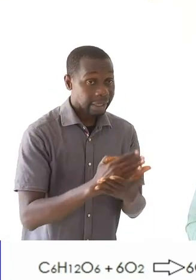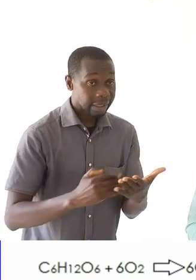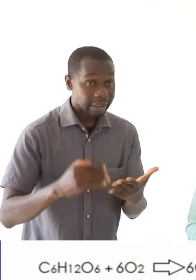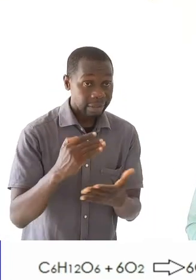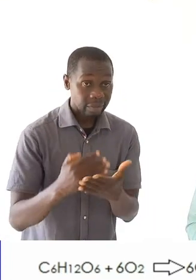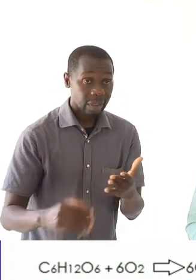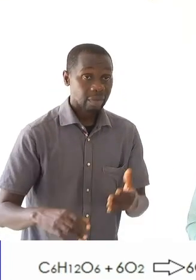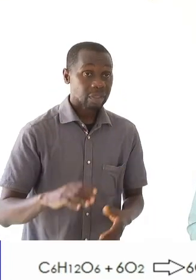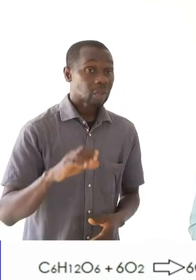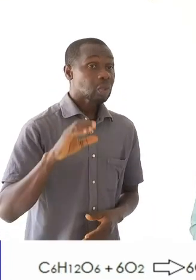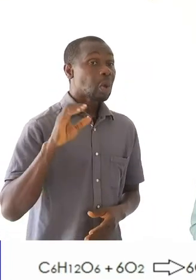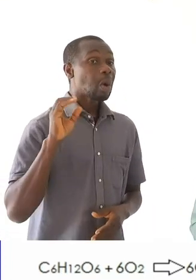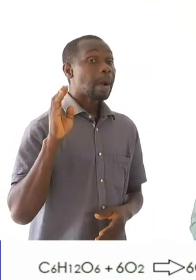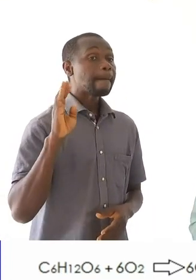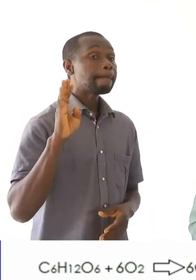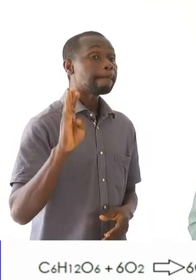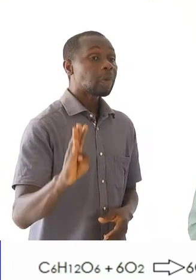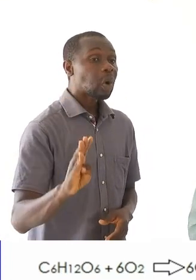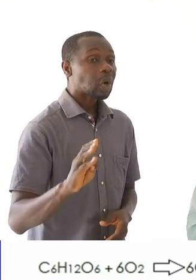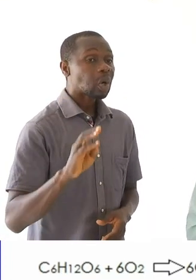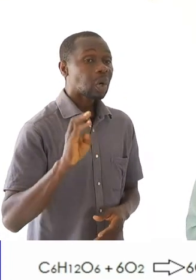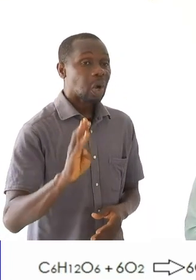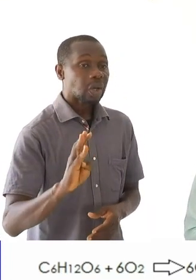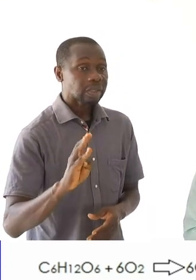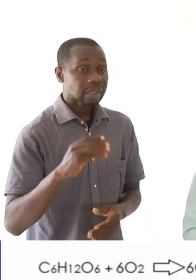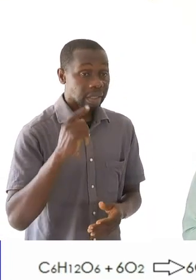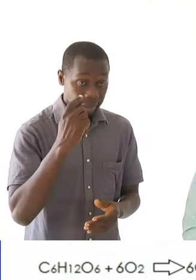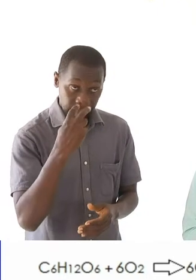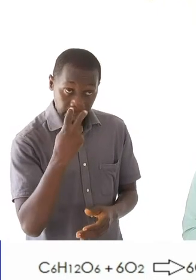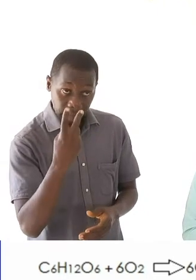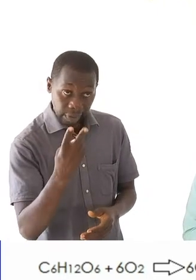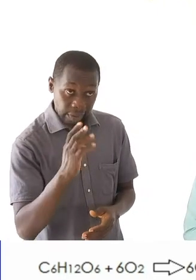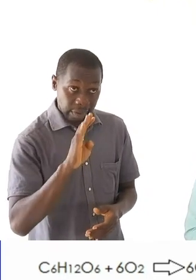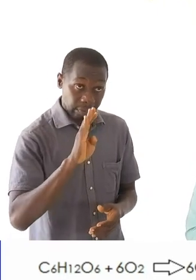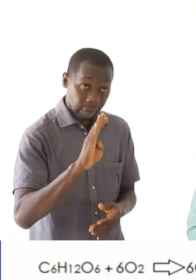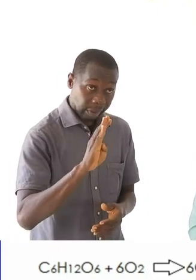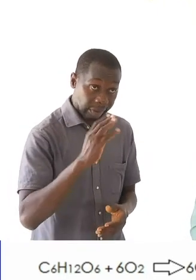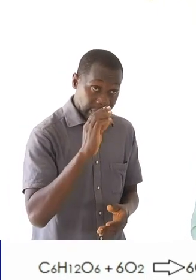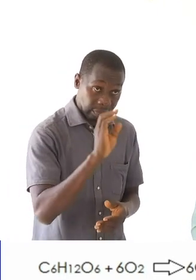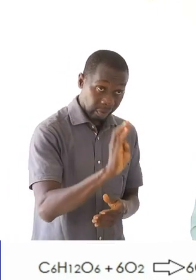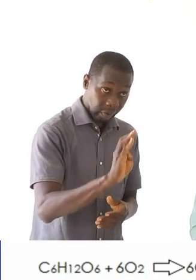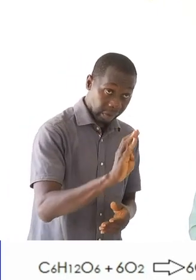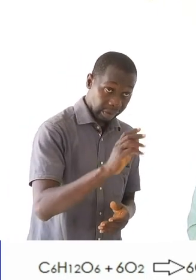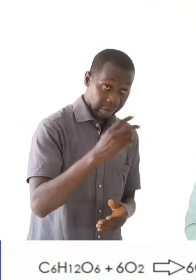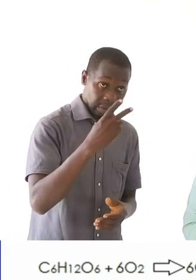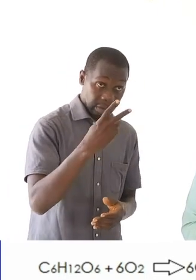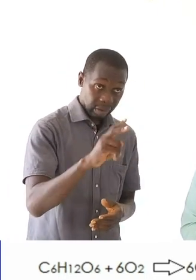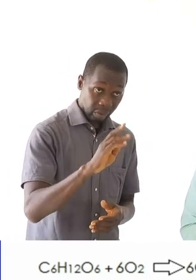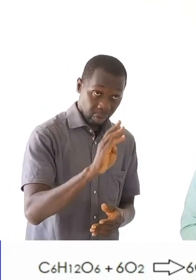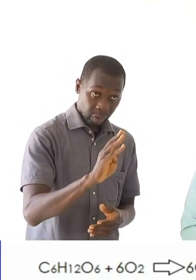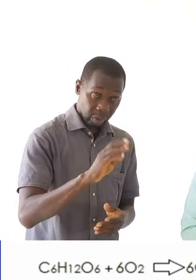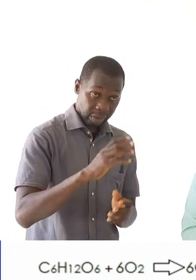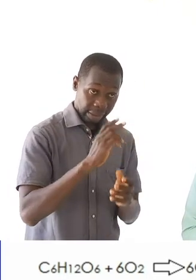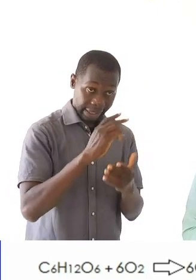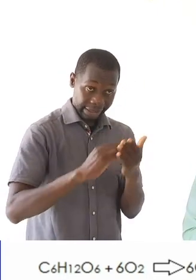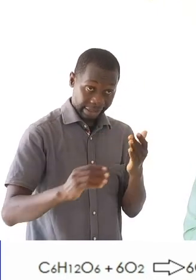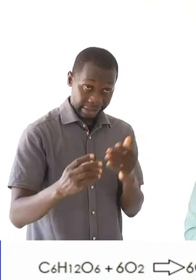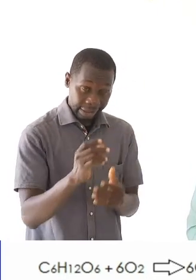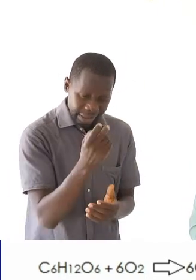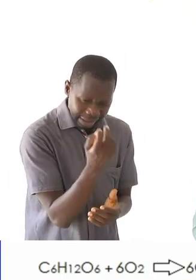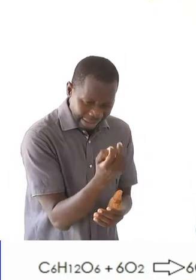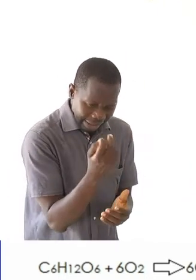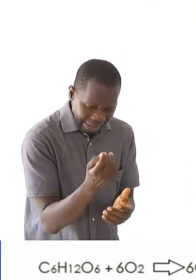the bronchus, and each bronchus, if you look at a little bit on the left of the diagram, you can see the bronchus divided into